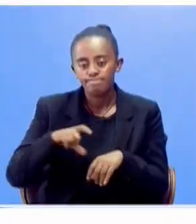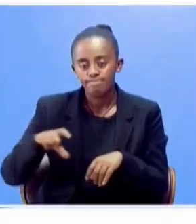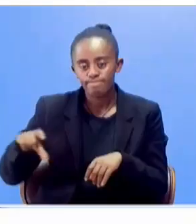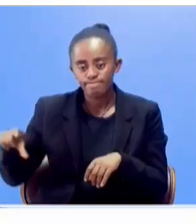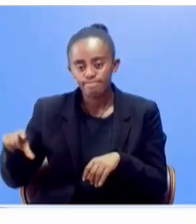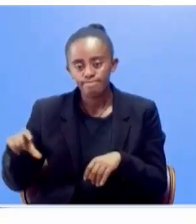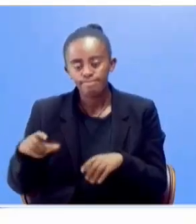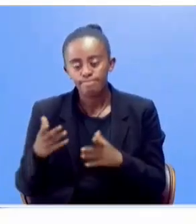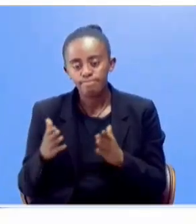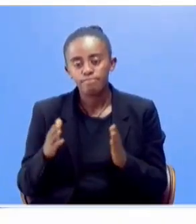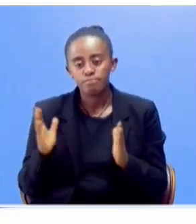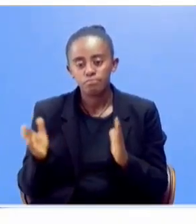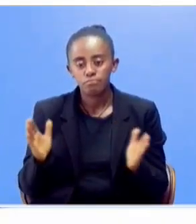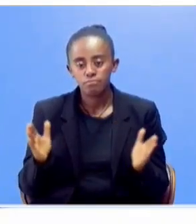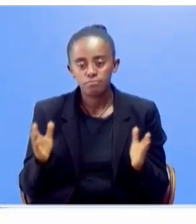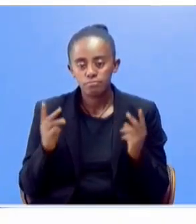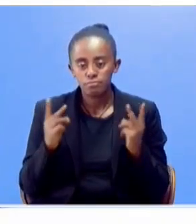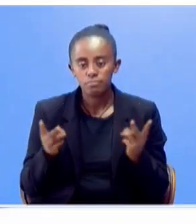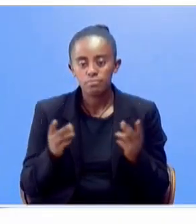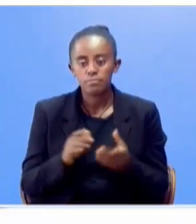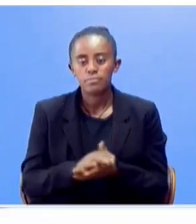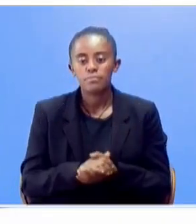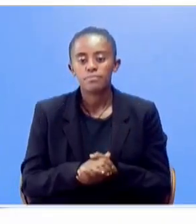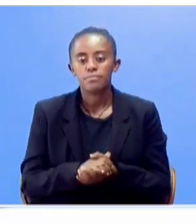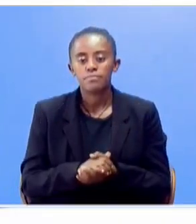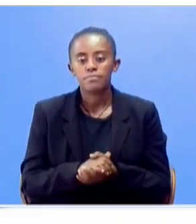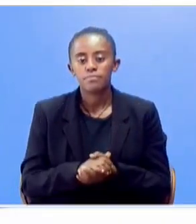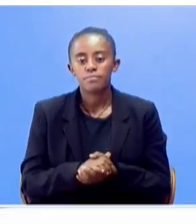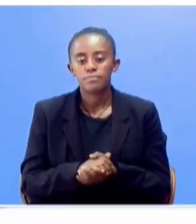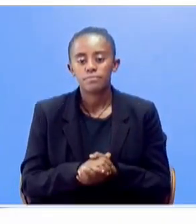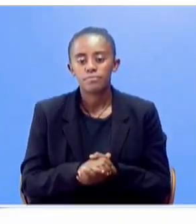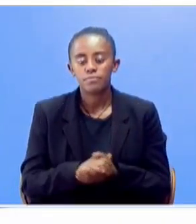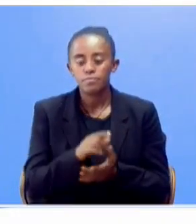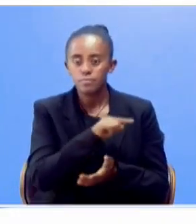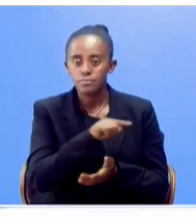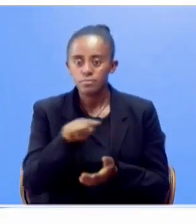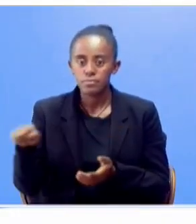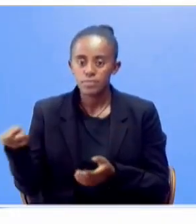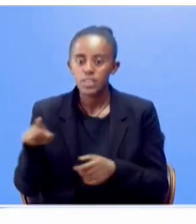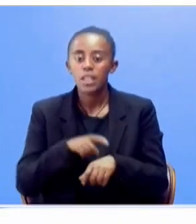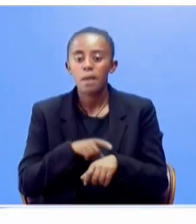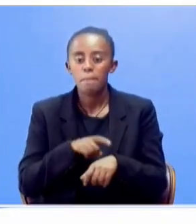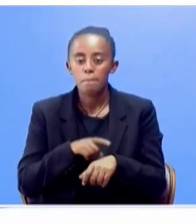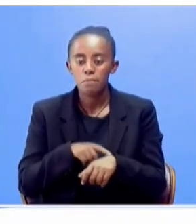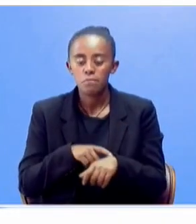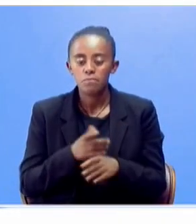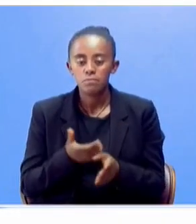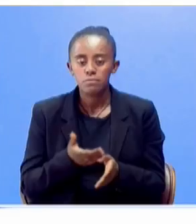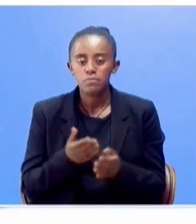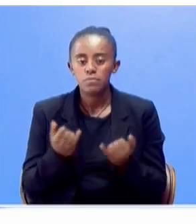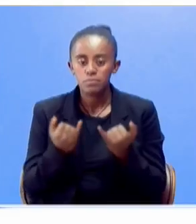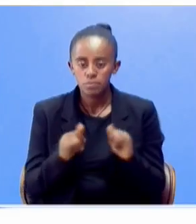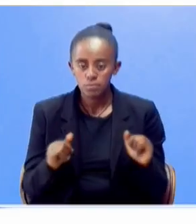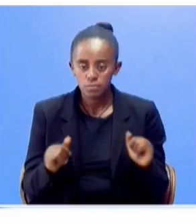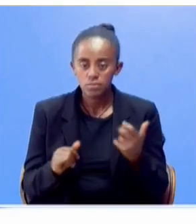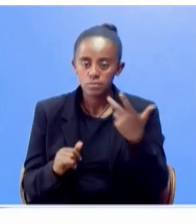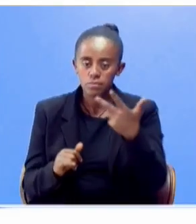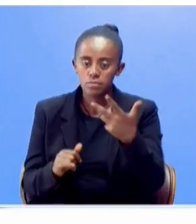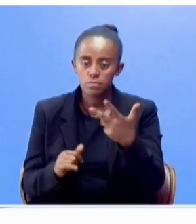Okay. This is our timeline. Let us classify it into